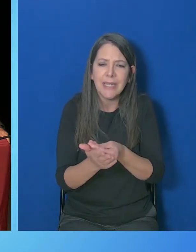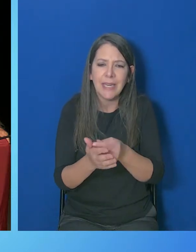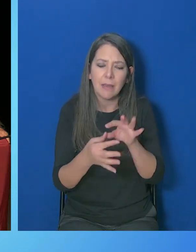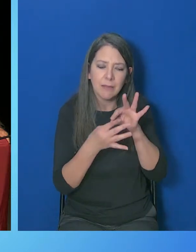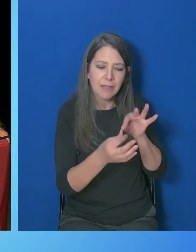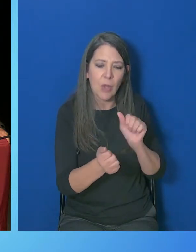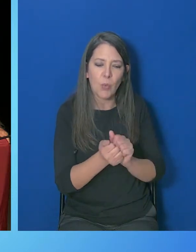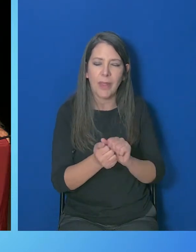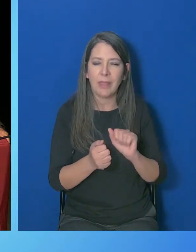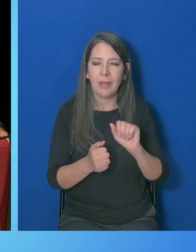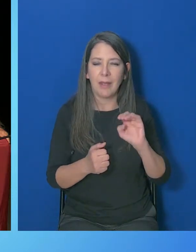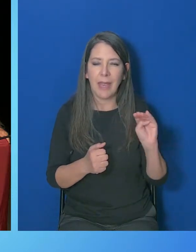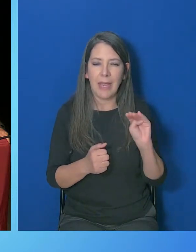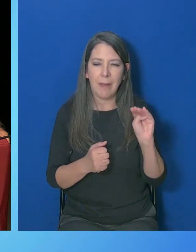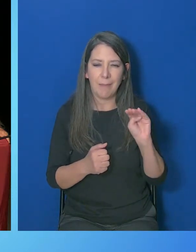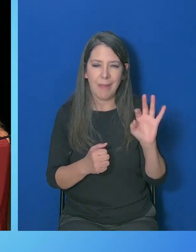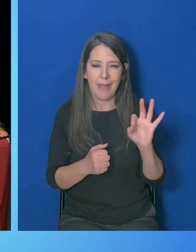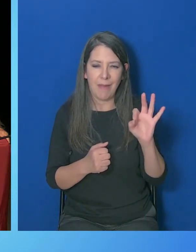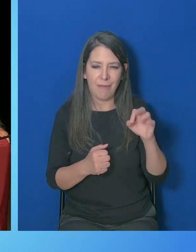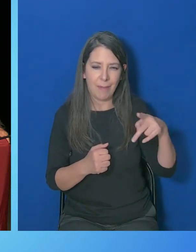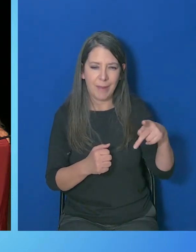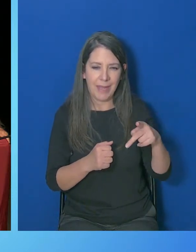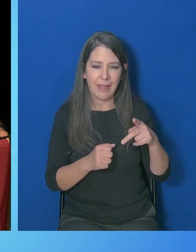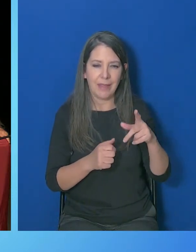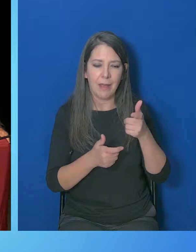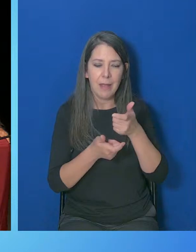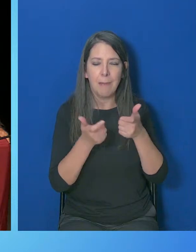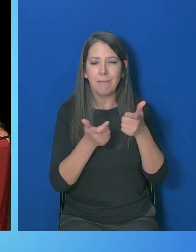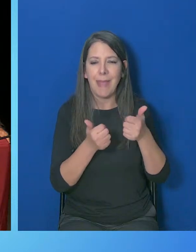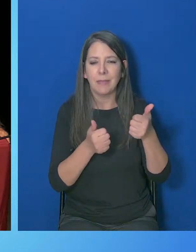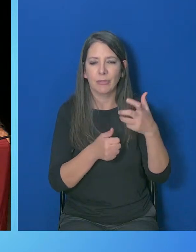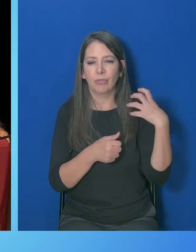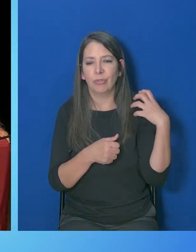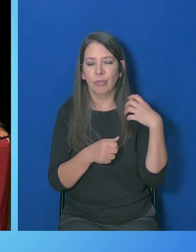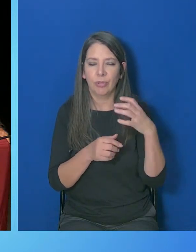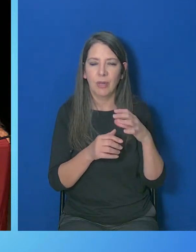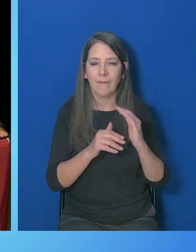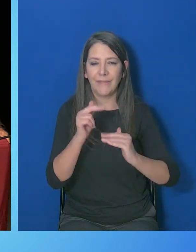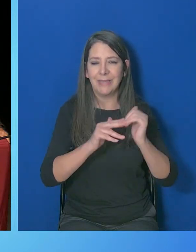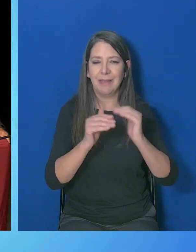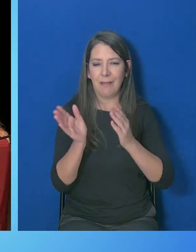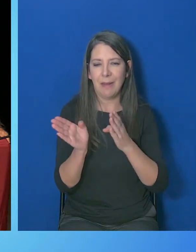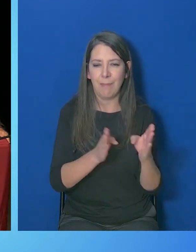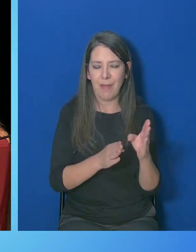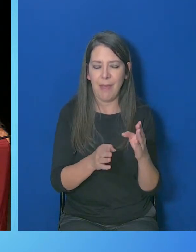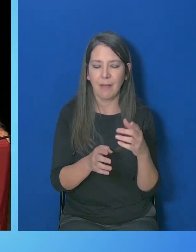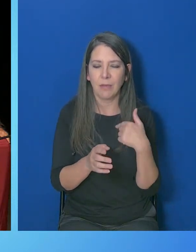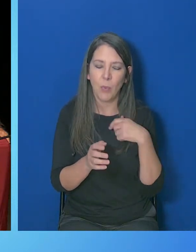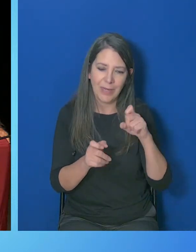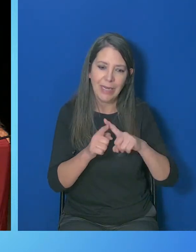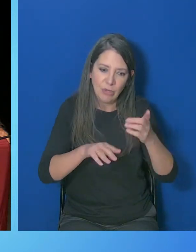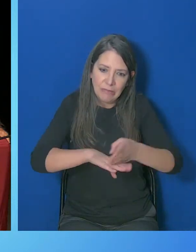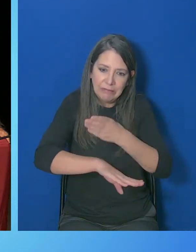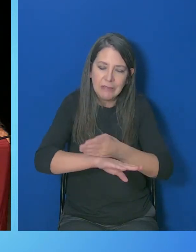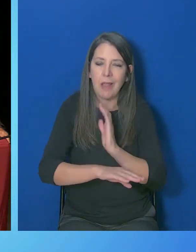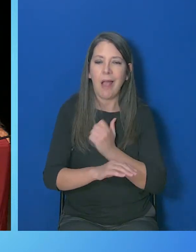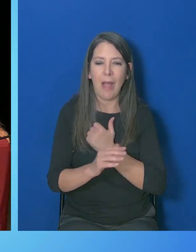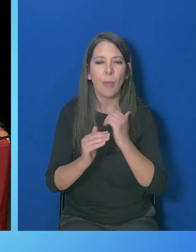facility plan. As we all know, there is a growing need to upgrade and maintain our facilities.